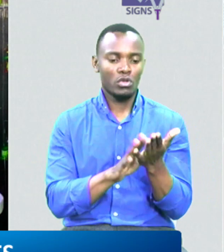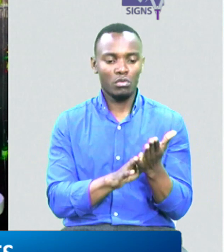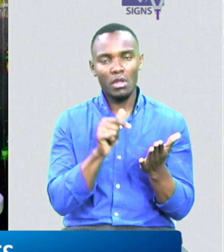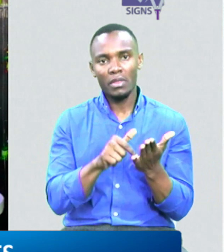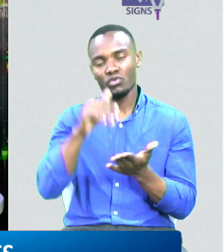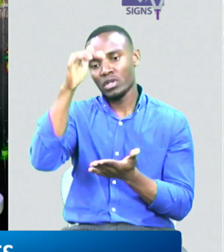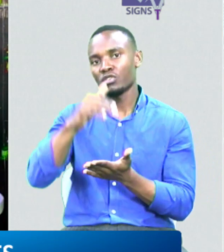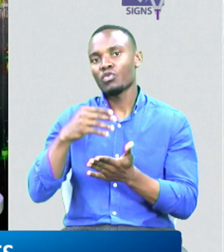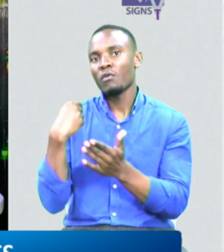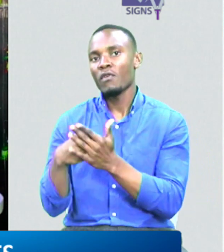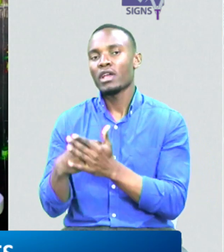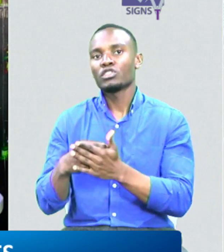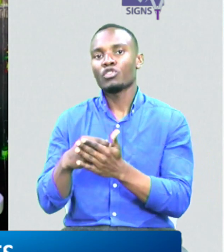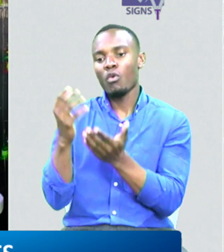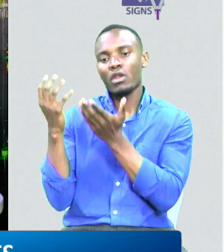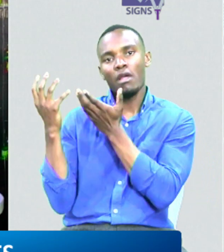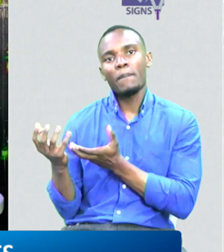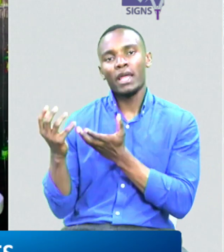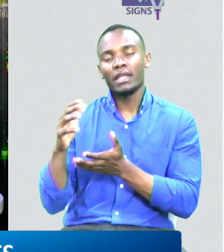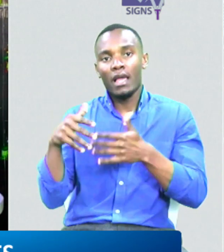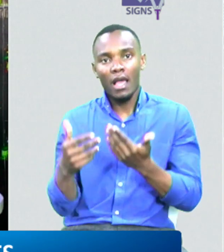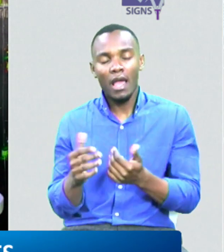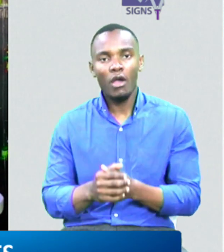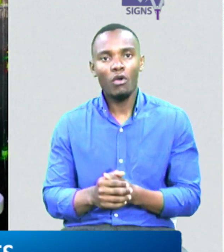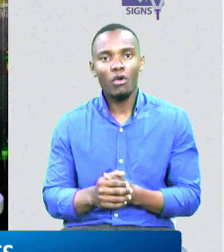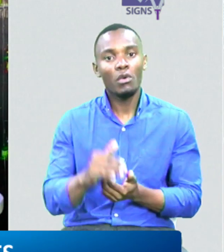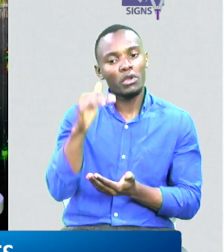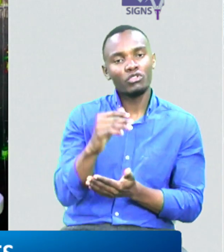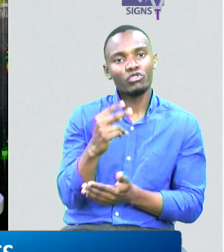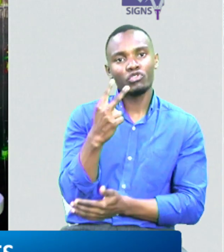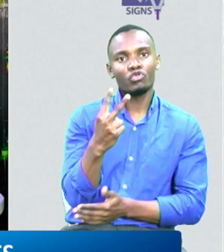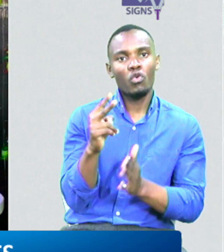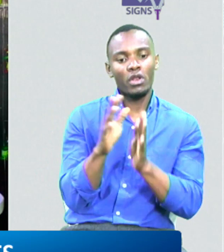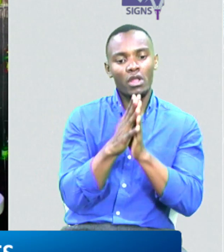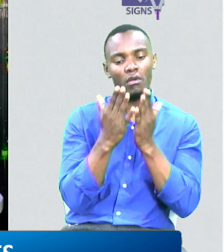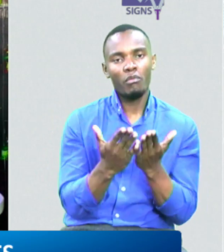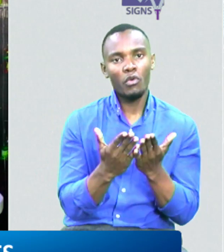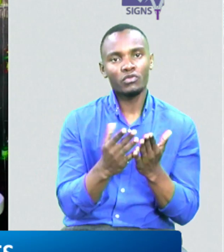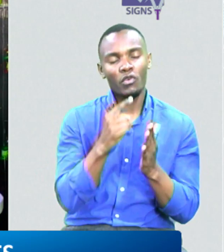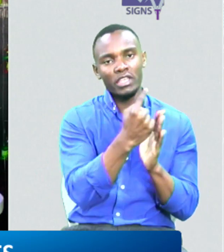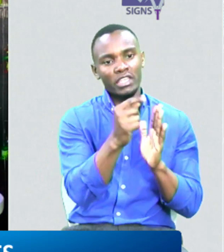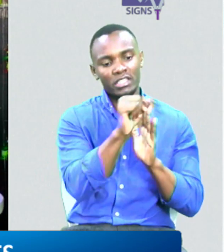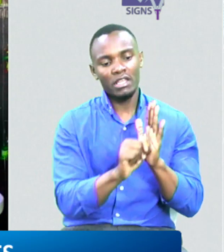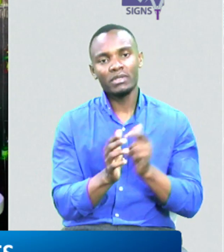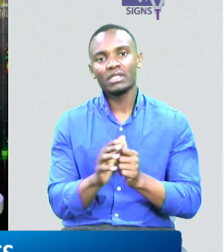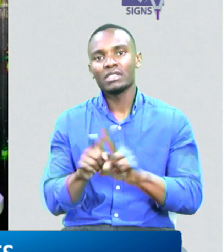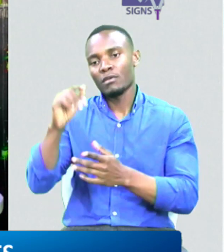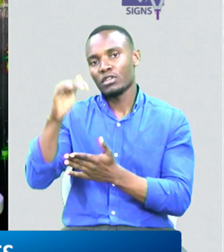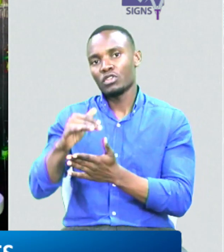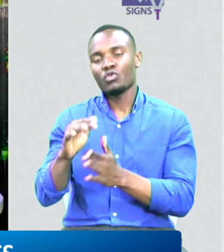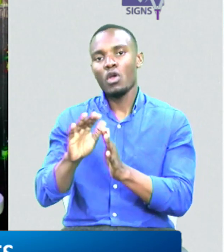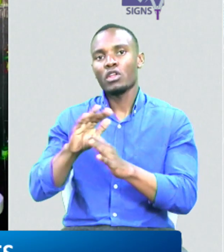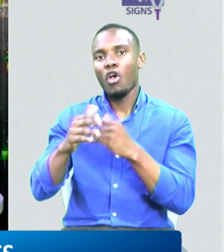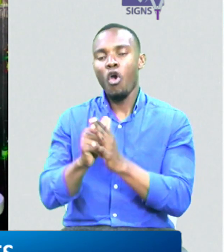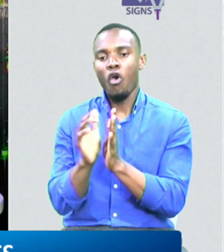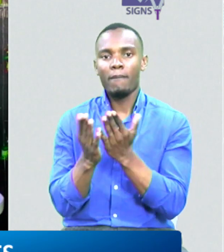report proposes that STEM pathways are offered in 60% of the schools. The Ministry of Education has